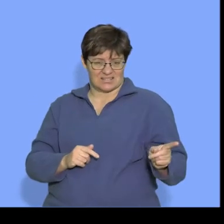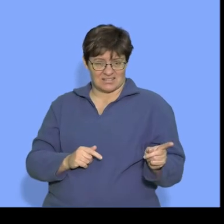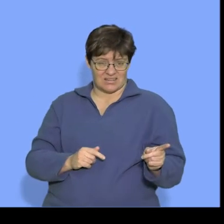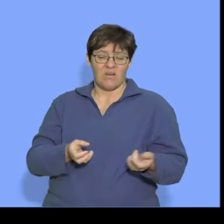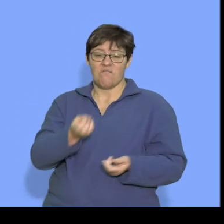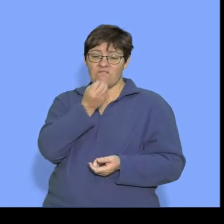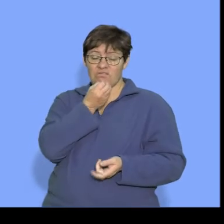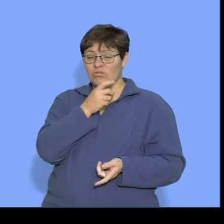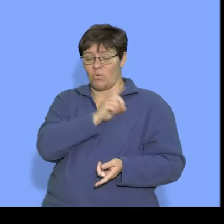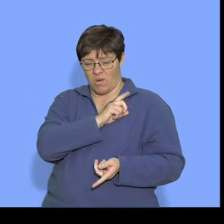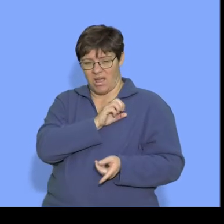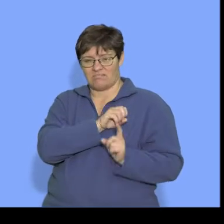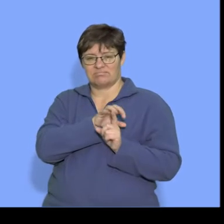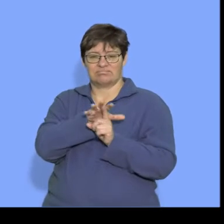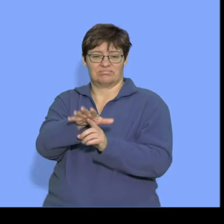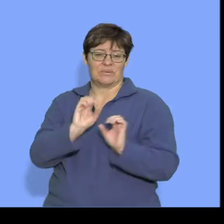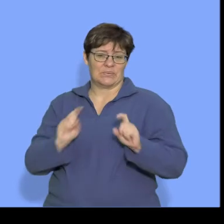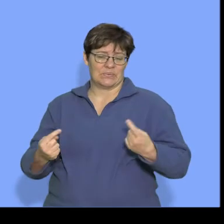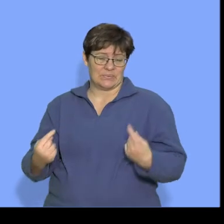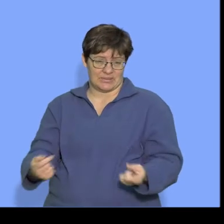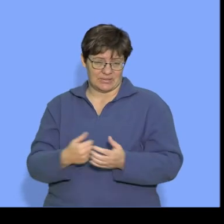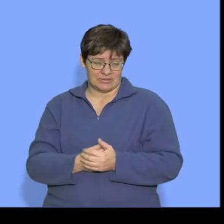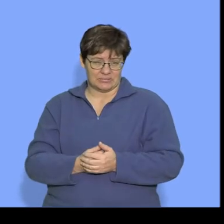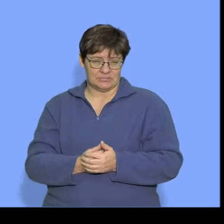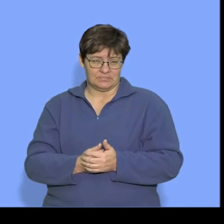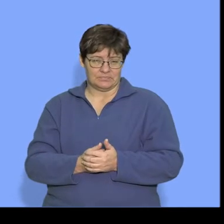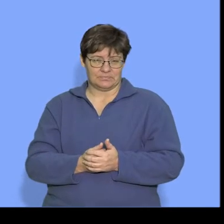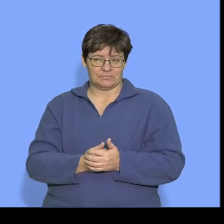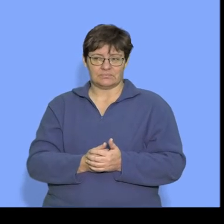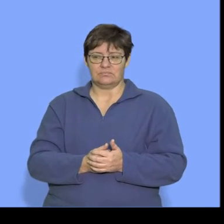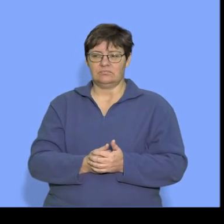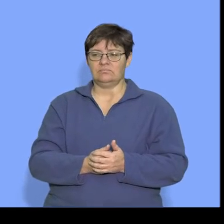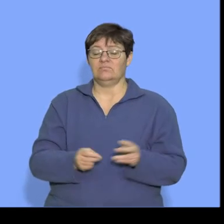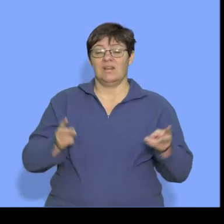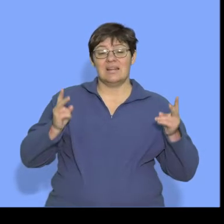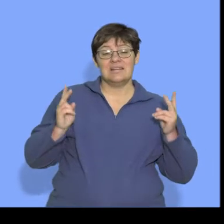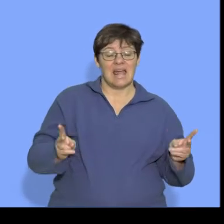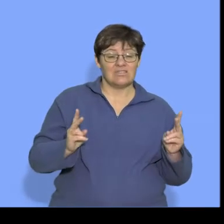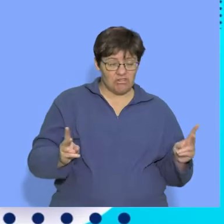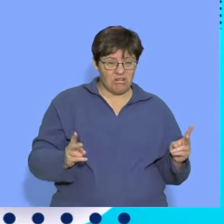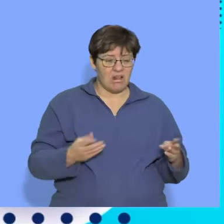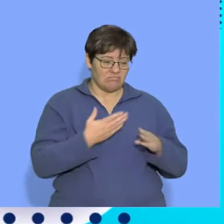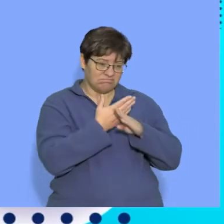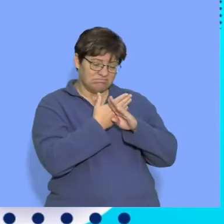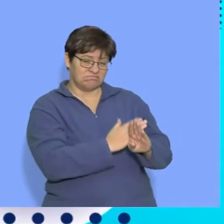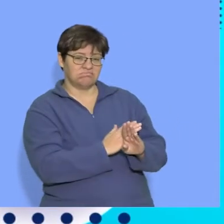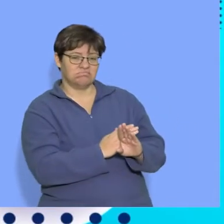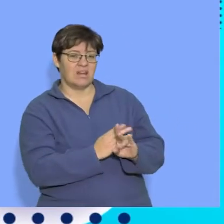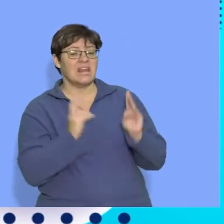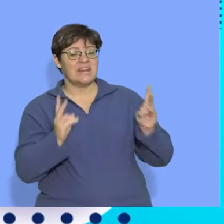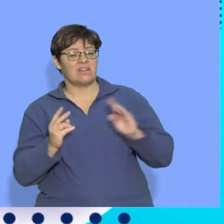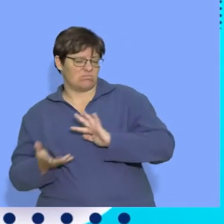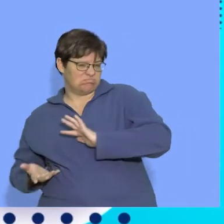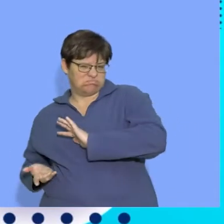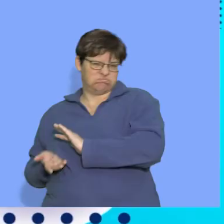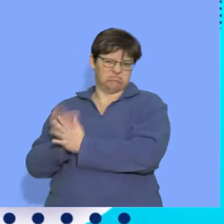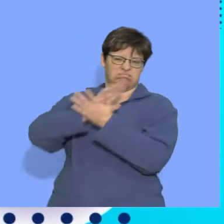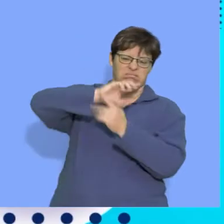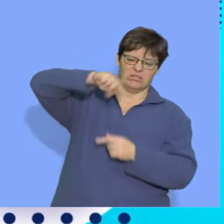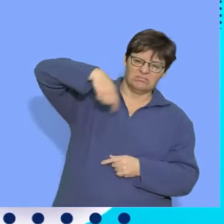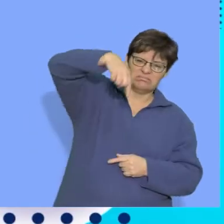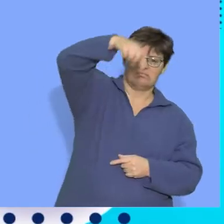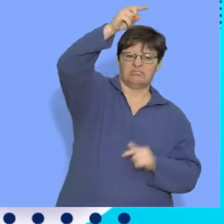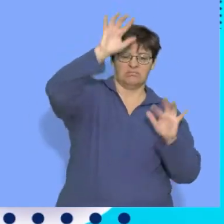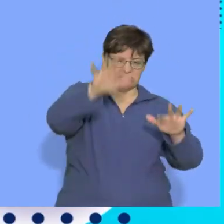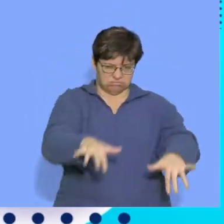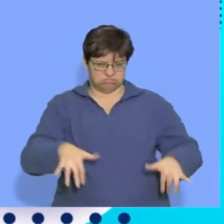production. Prevention and natural disasters. So we talk about natural disasters such as